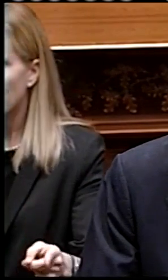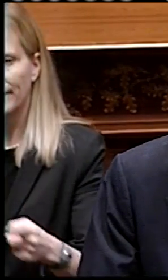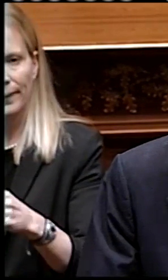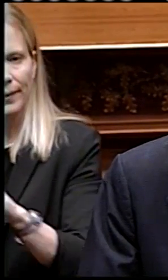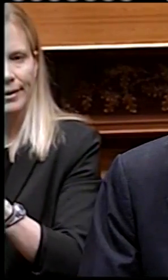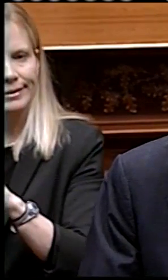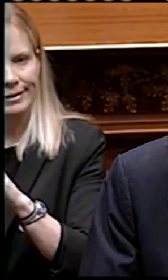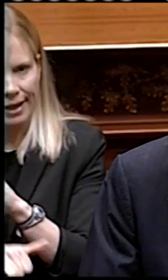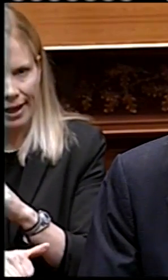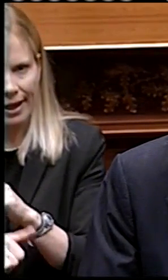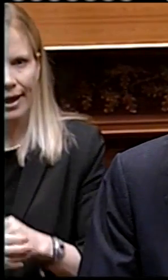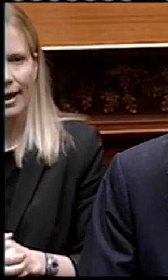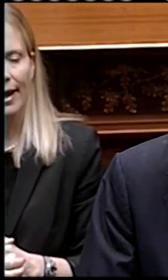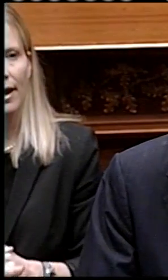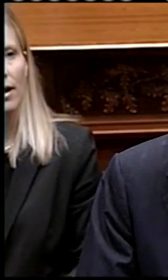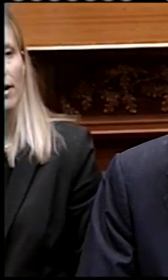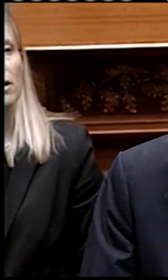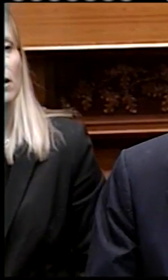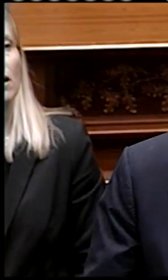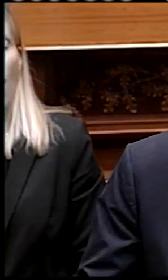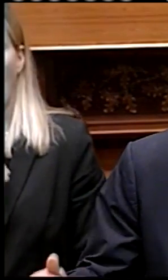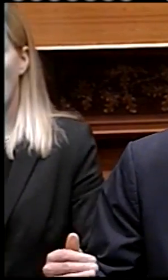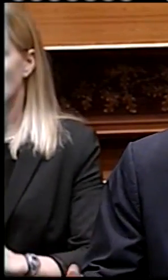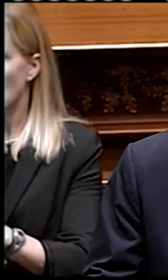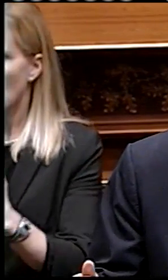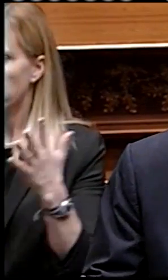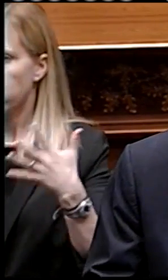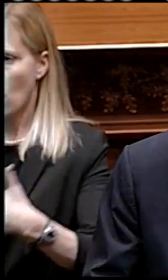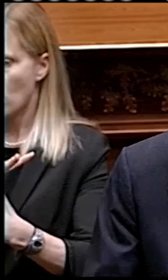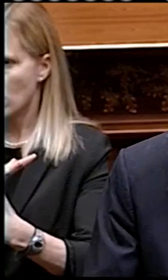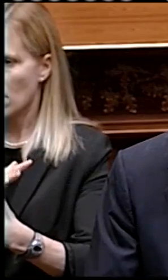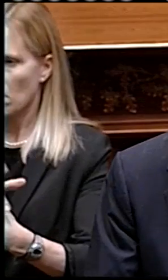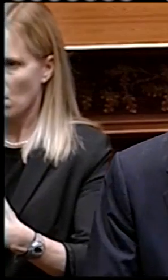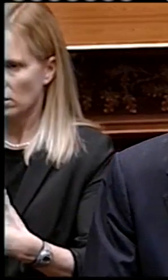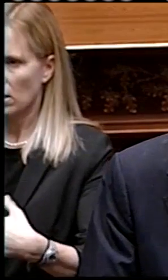stay. Our top priority must be making